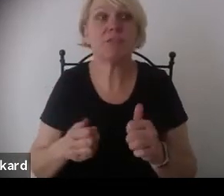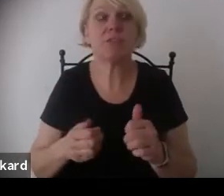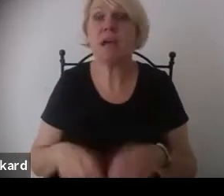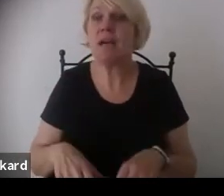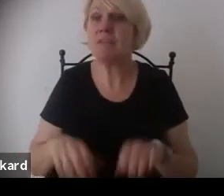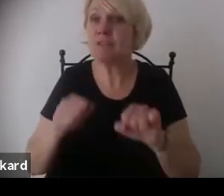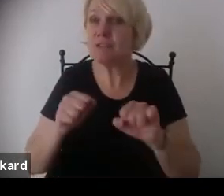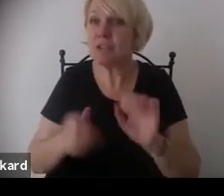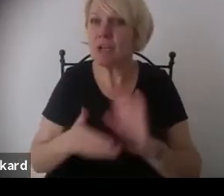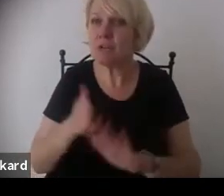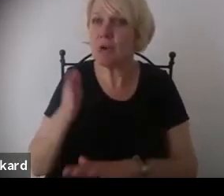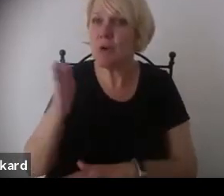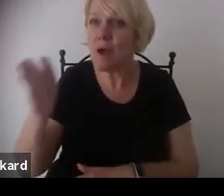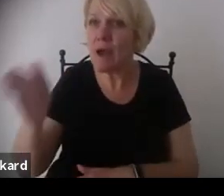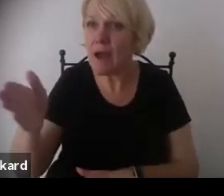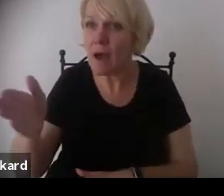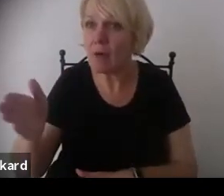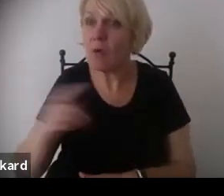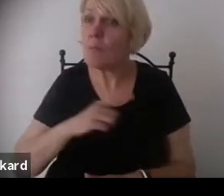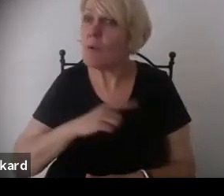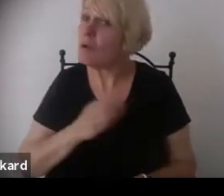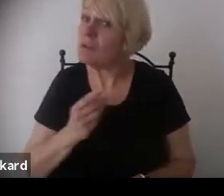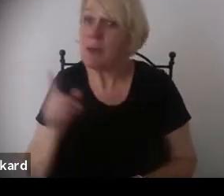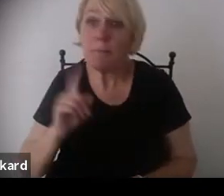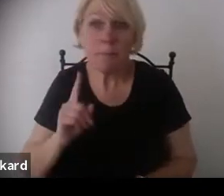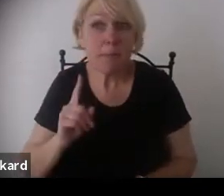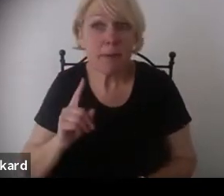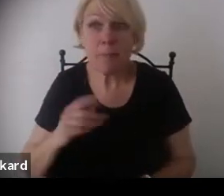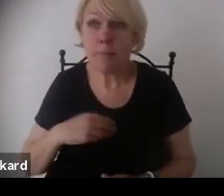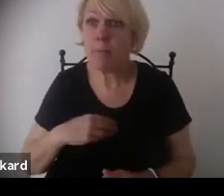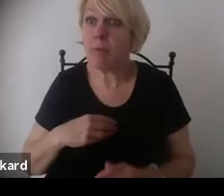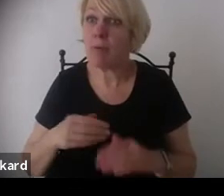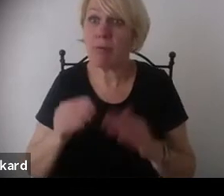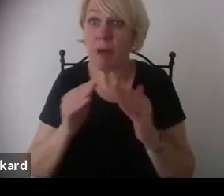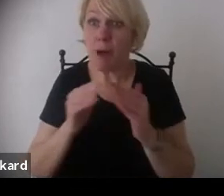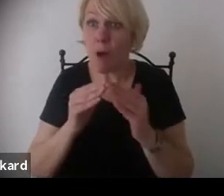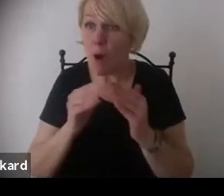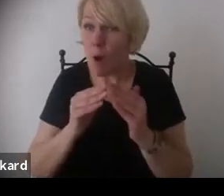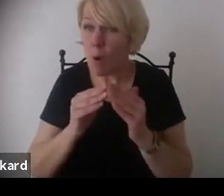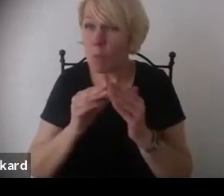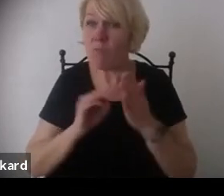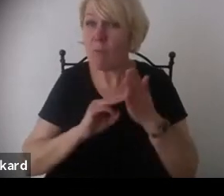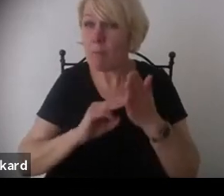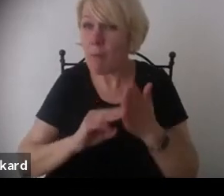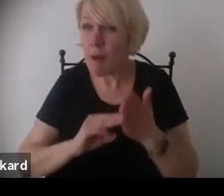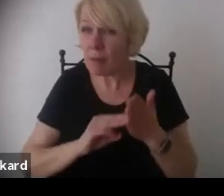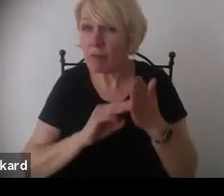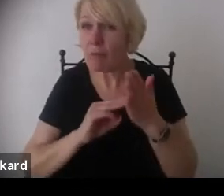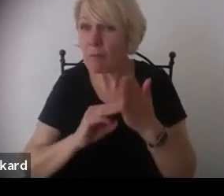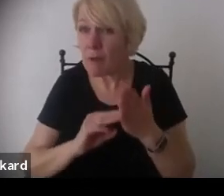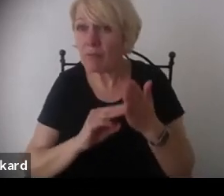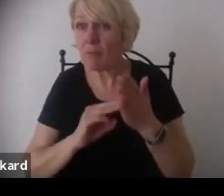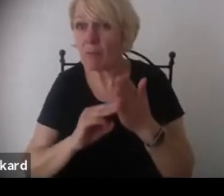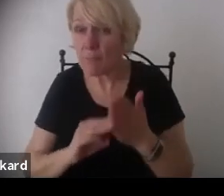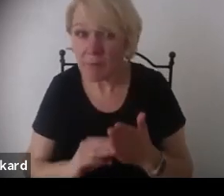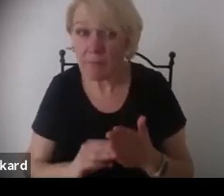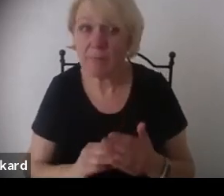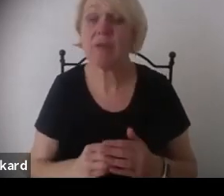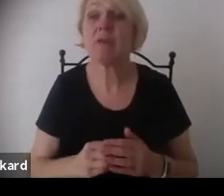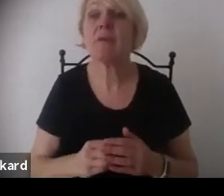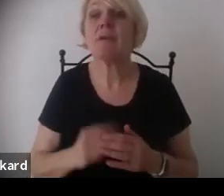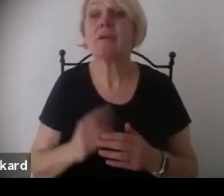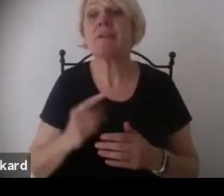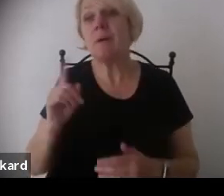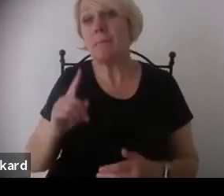them won't have done literally for several months. So there is definitely a need for support. For some